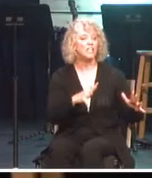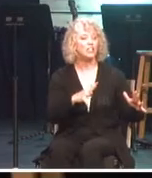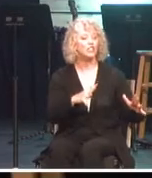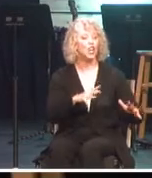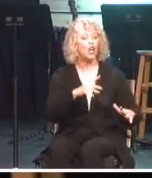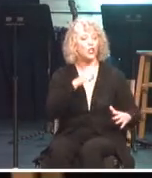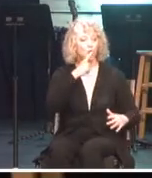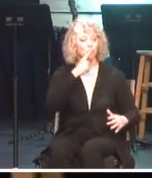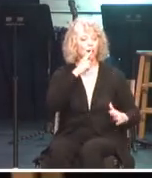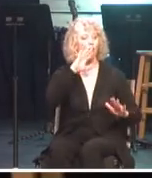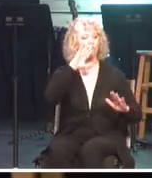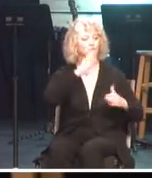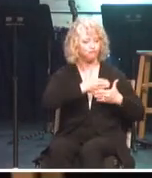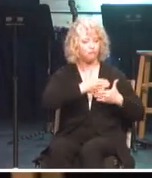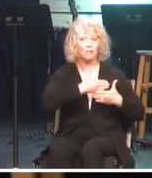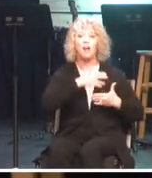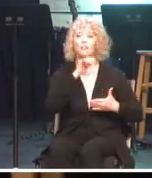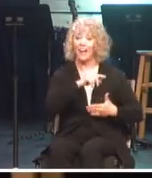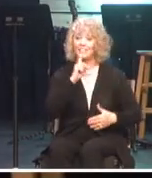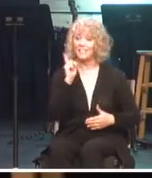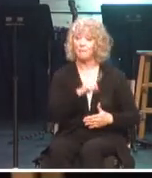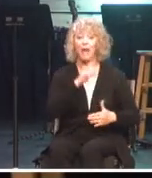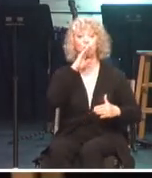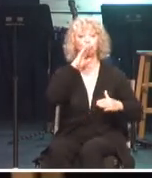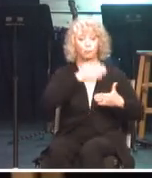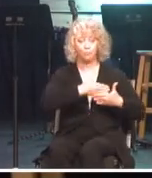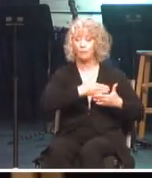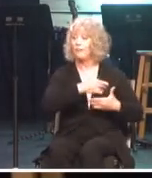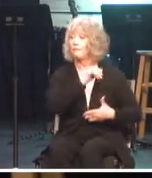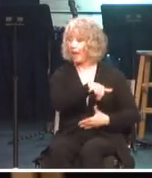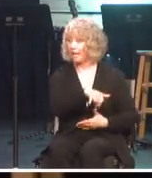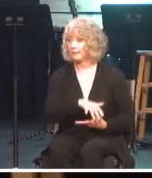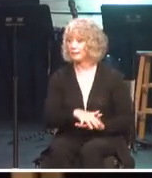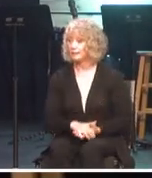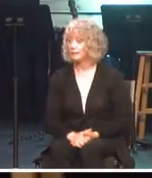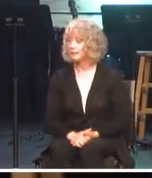Quiet your mouths. That's the command.